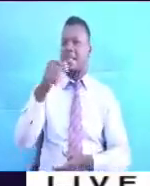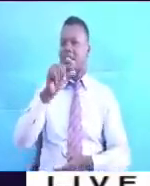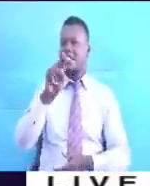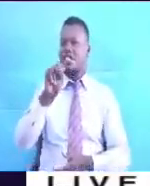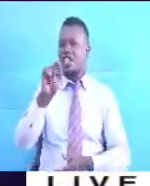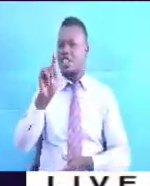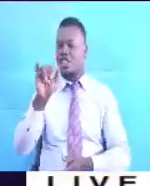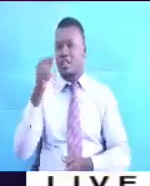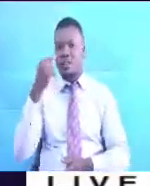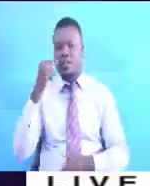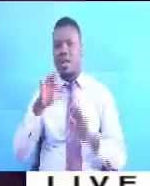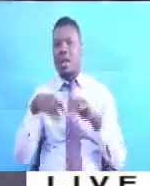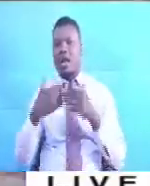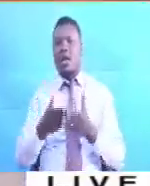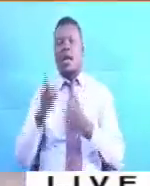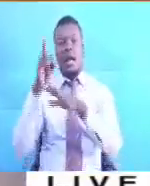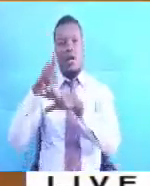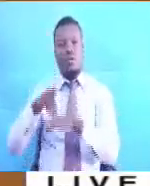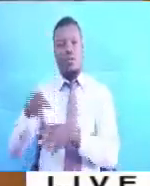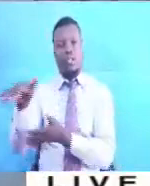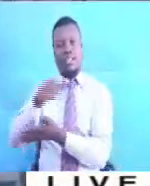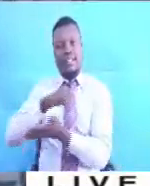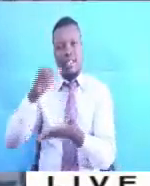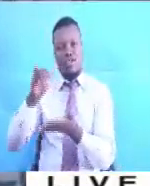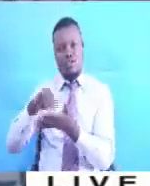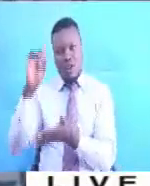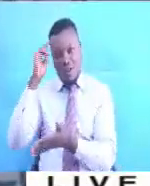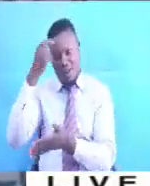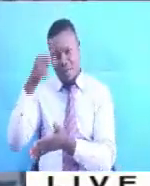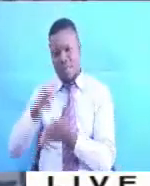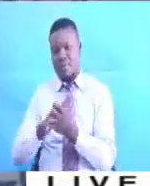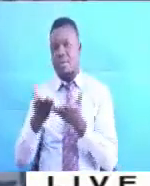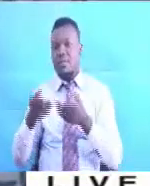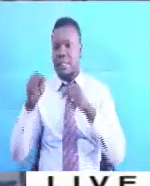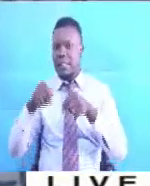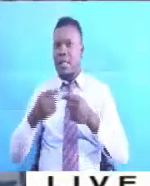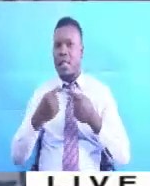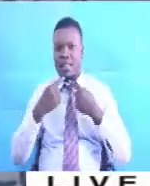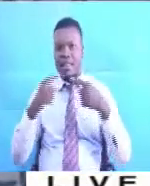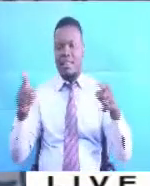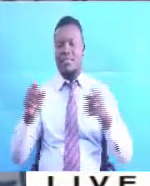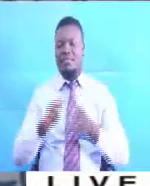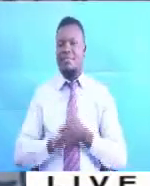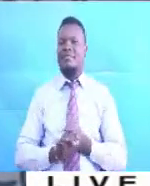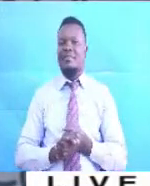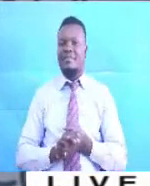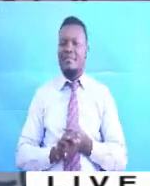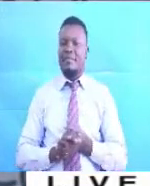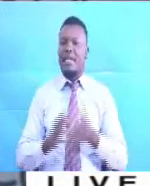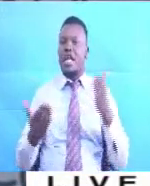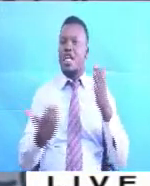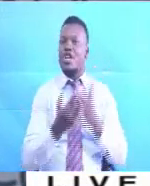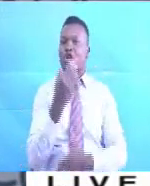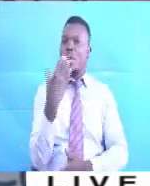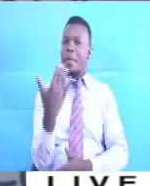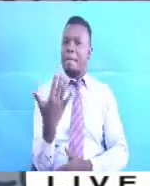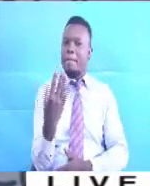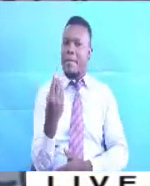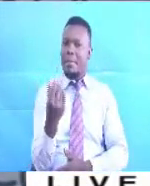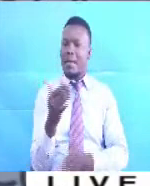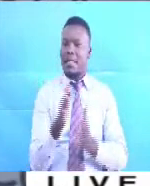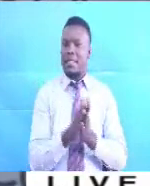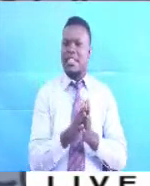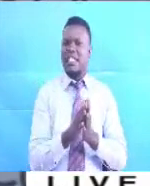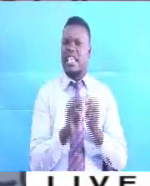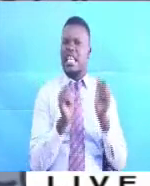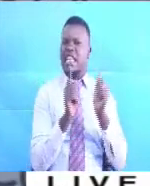according to the country's central bank that revealed this in a confirmation. The new note, which will be worth